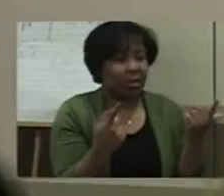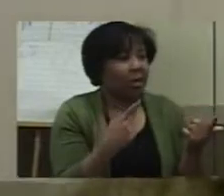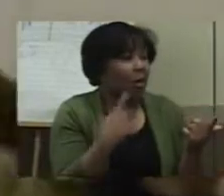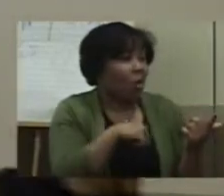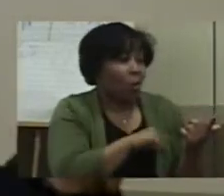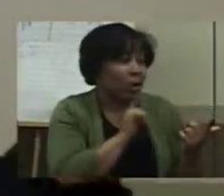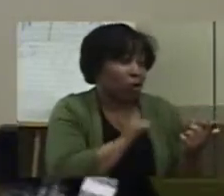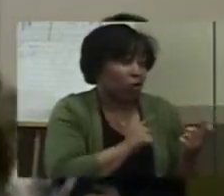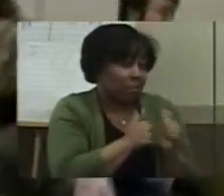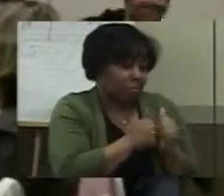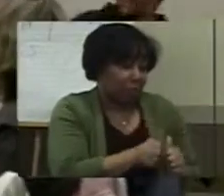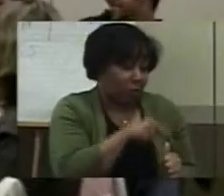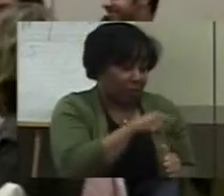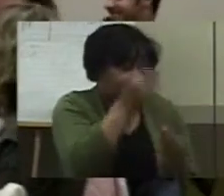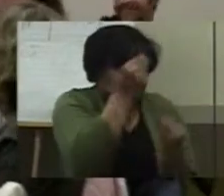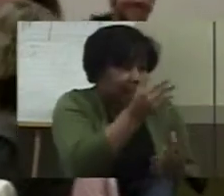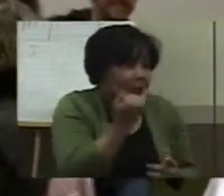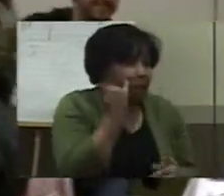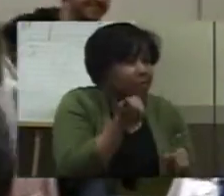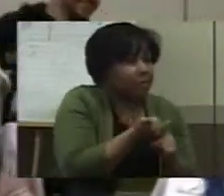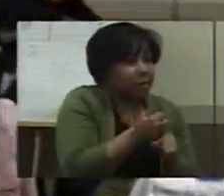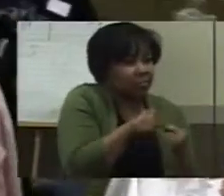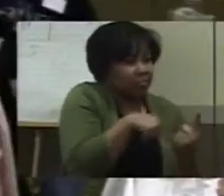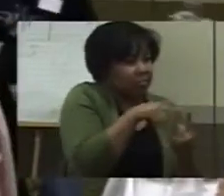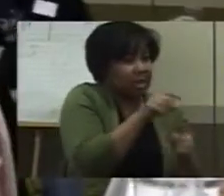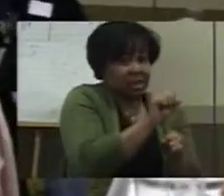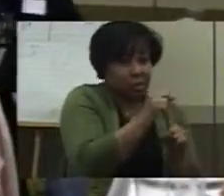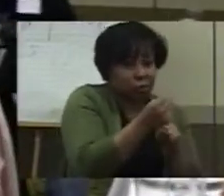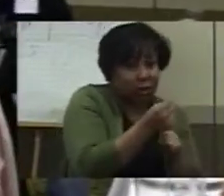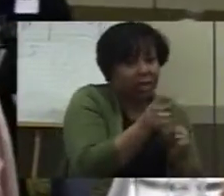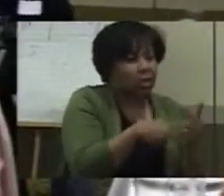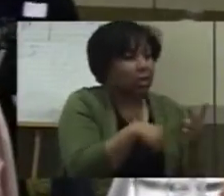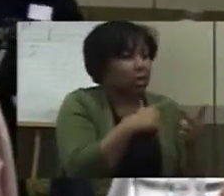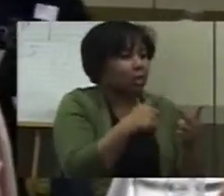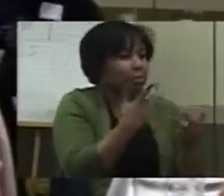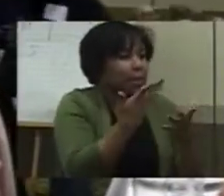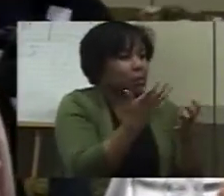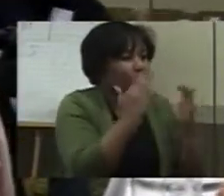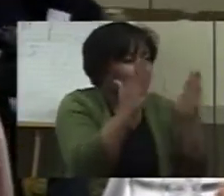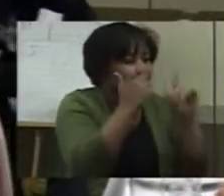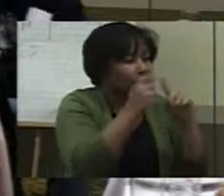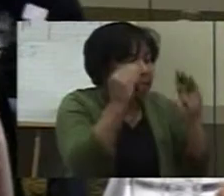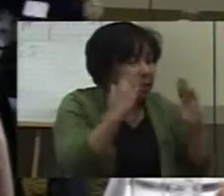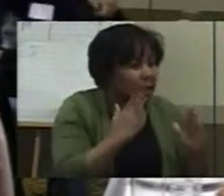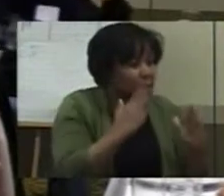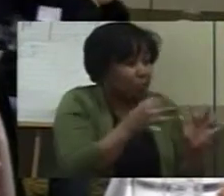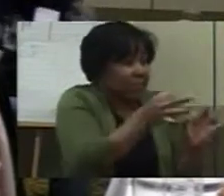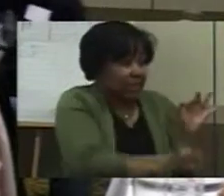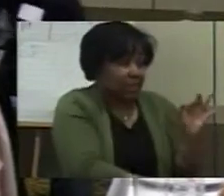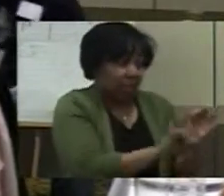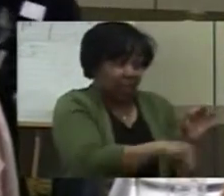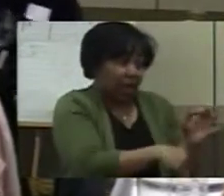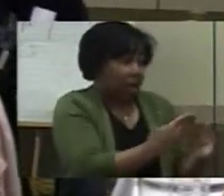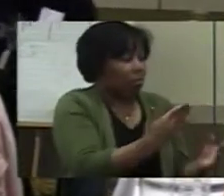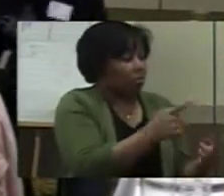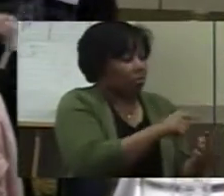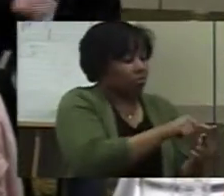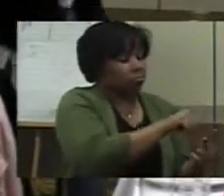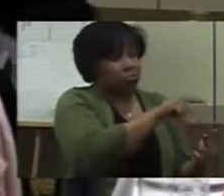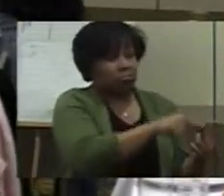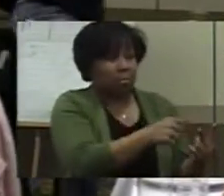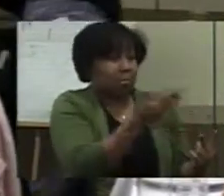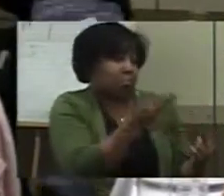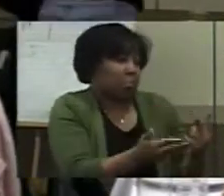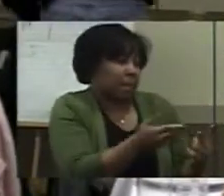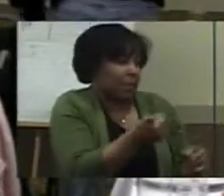We're not really sure based on this data if it's in a situation where she's trying to gain attention from the teacher, just simply that, or if it is